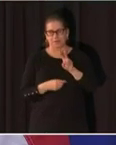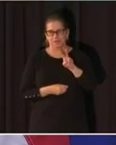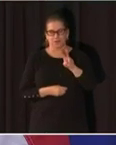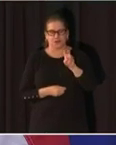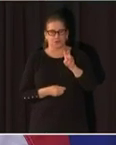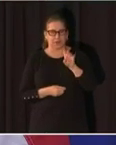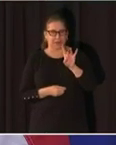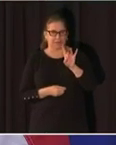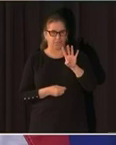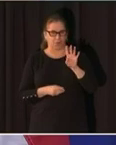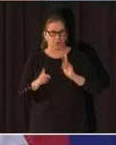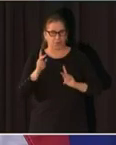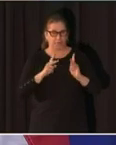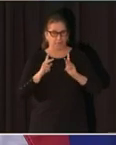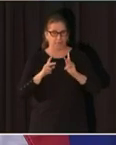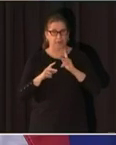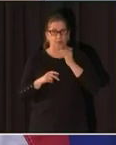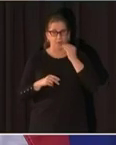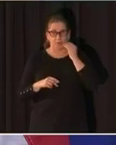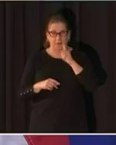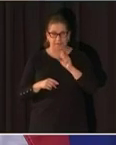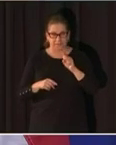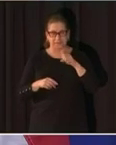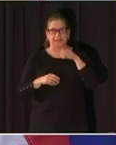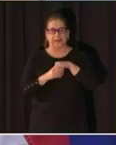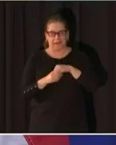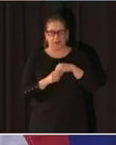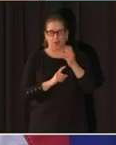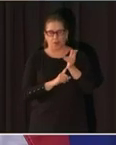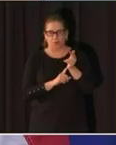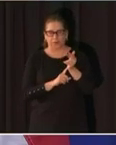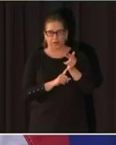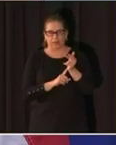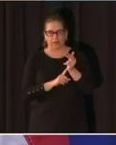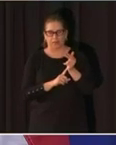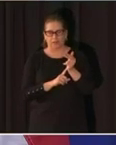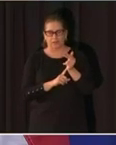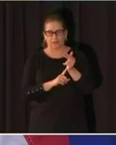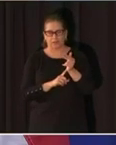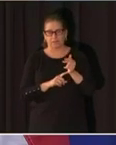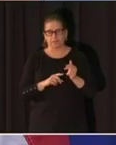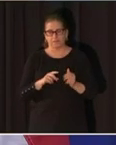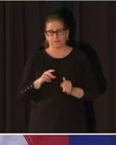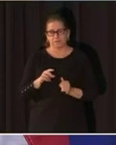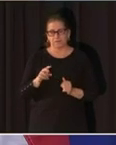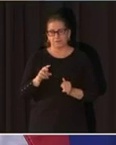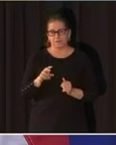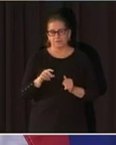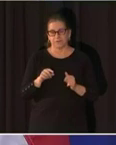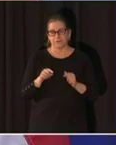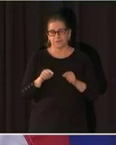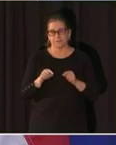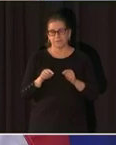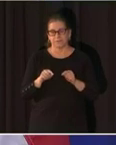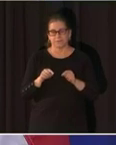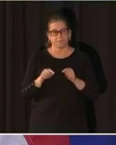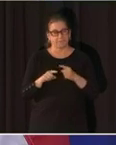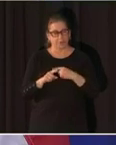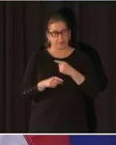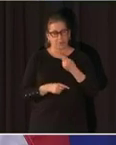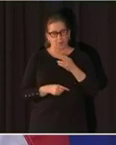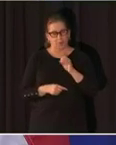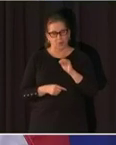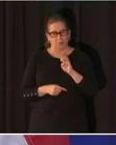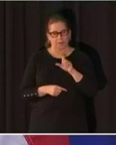and 229 of those people are from our homeless services system. So